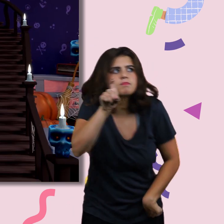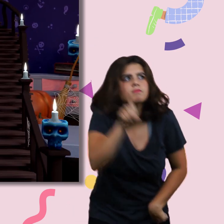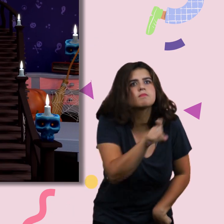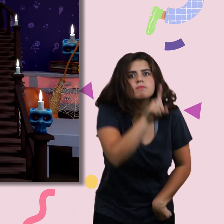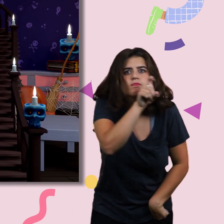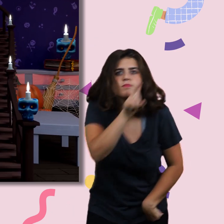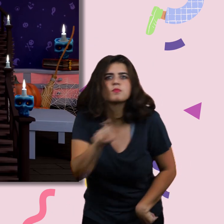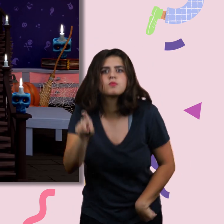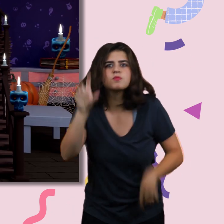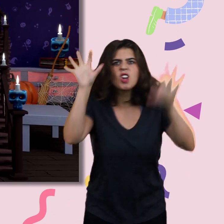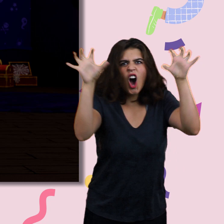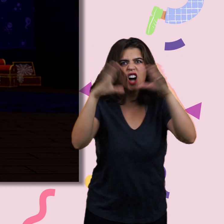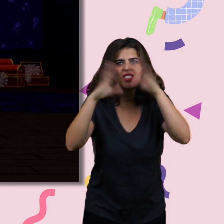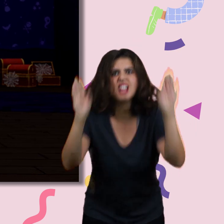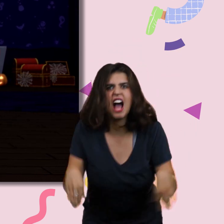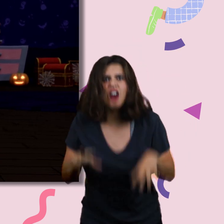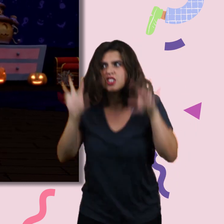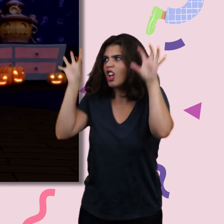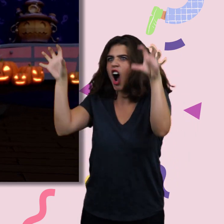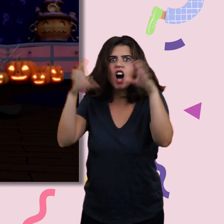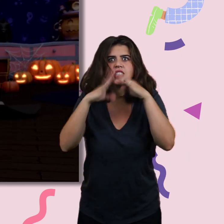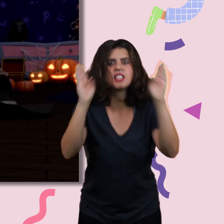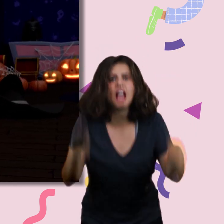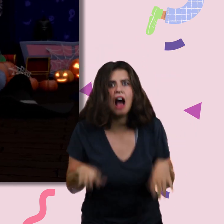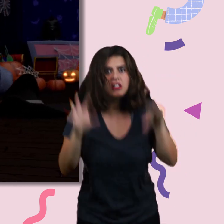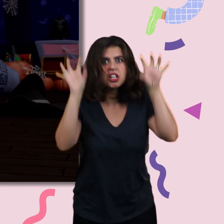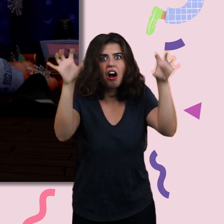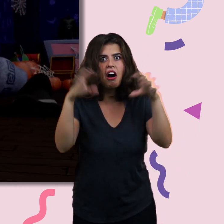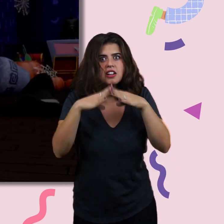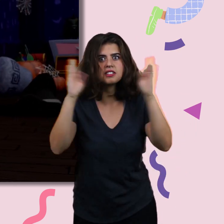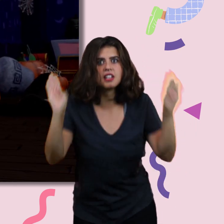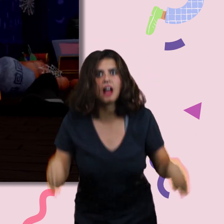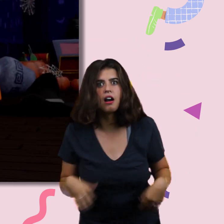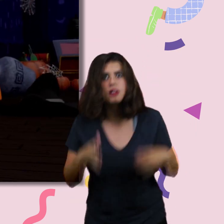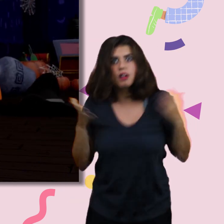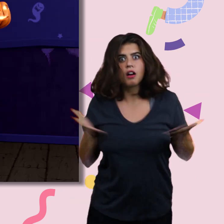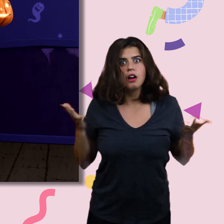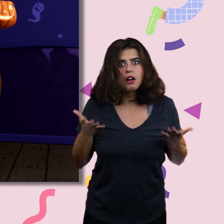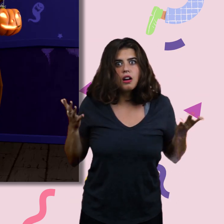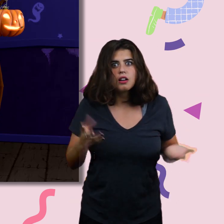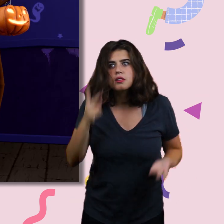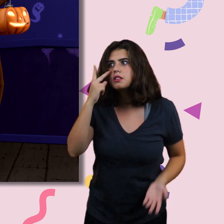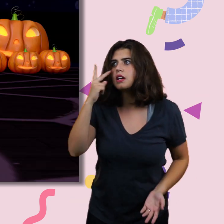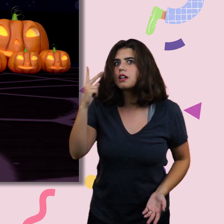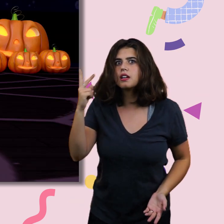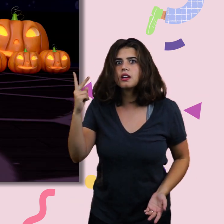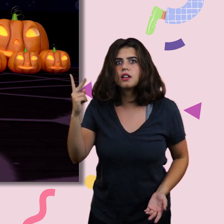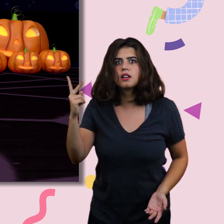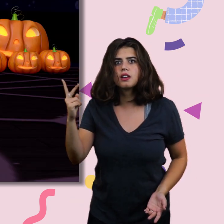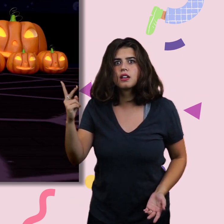go, walking through the haunted house. Haunted house, haunted house, what do you